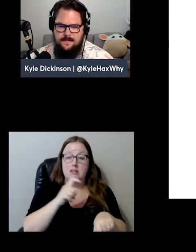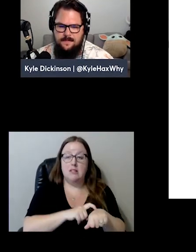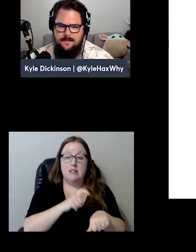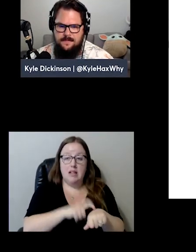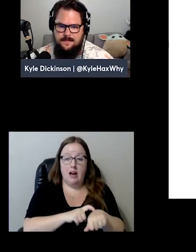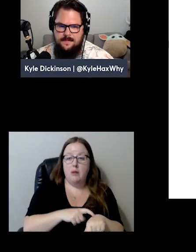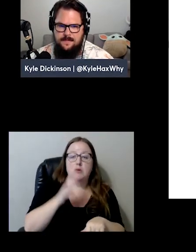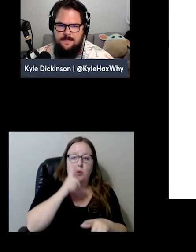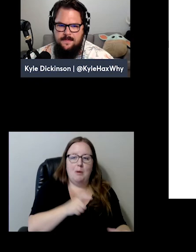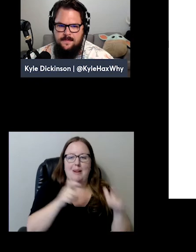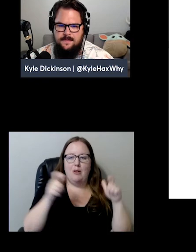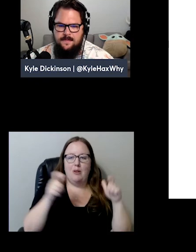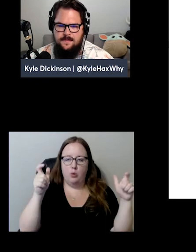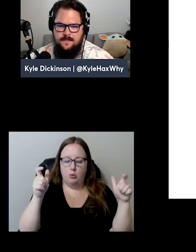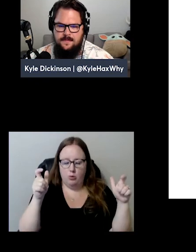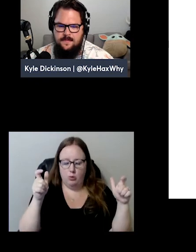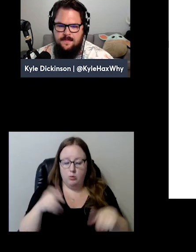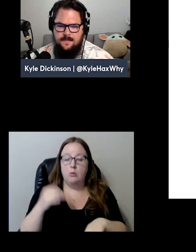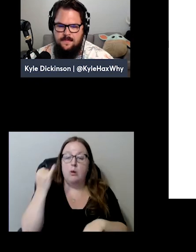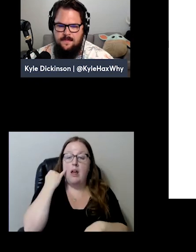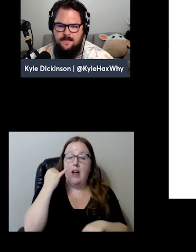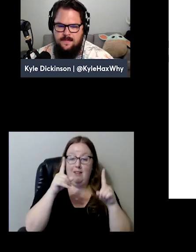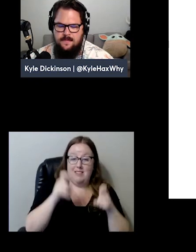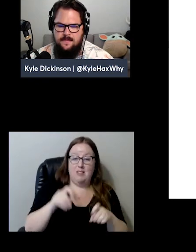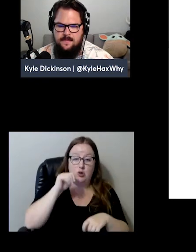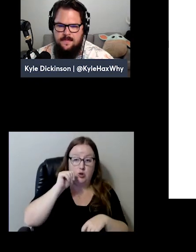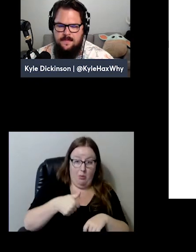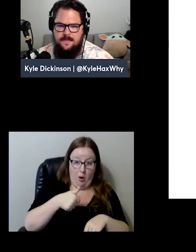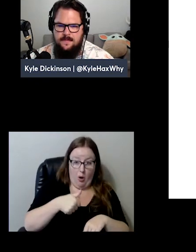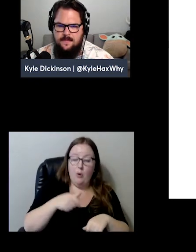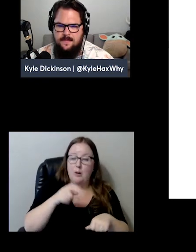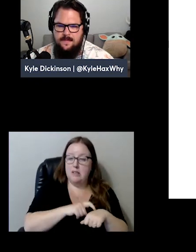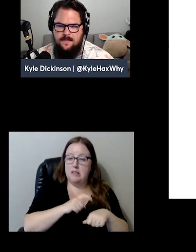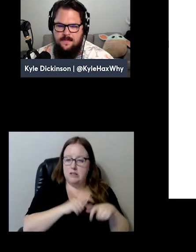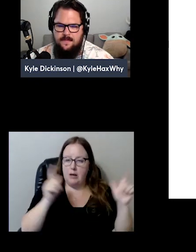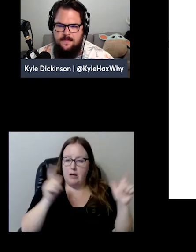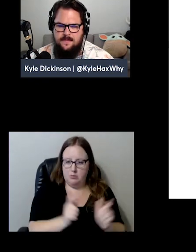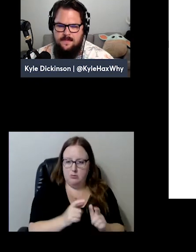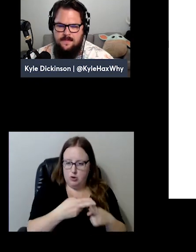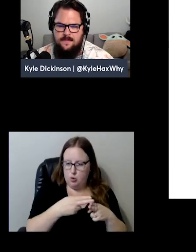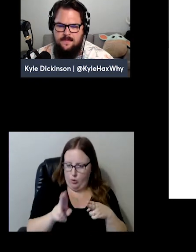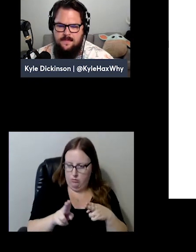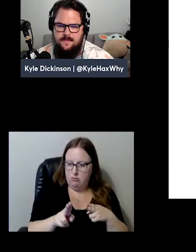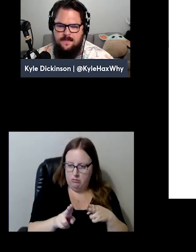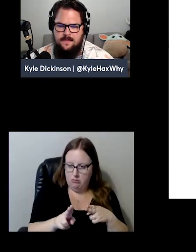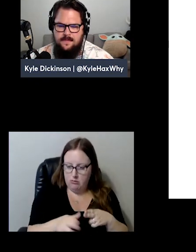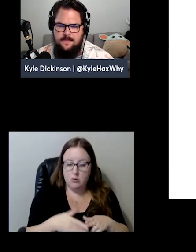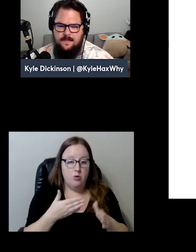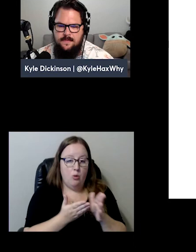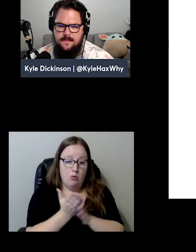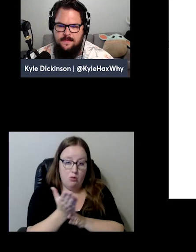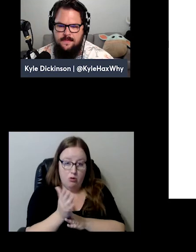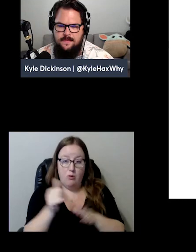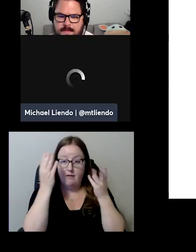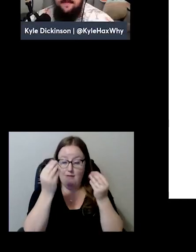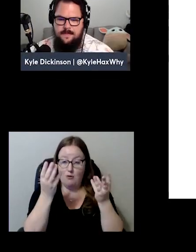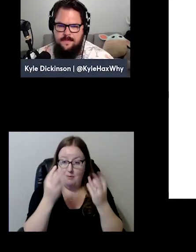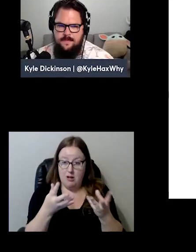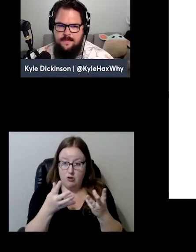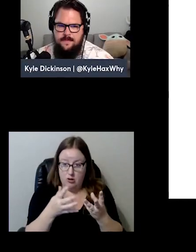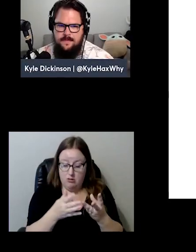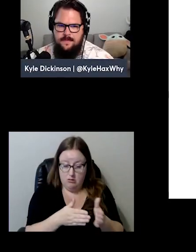larger. And if your exam was tomorrow, the times on the button would be shorter. So you'd go through the material in a spaced